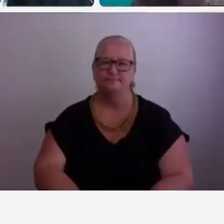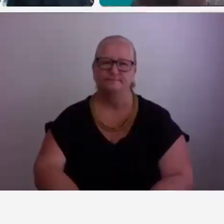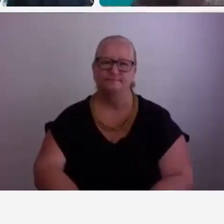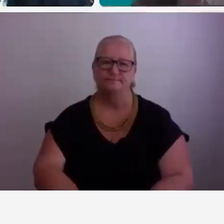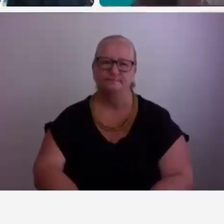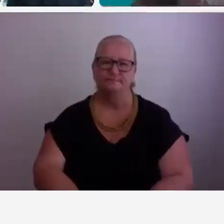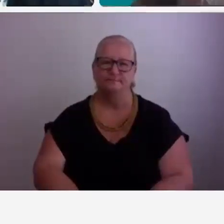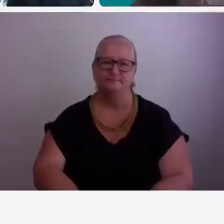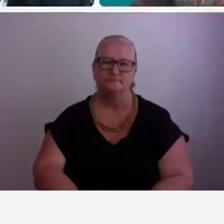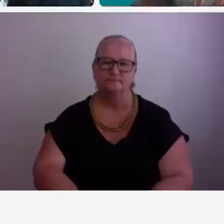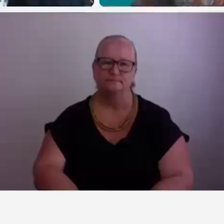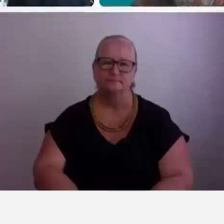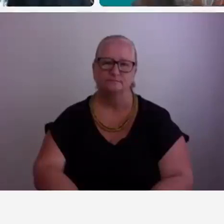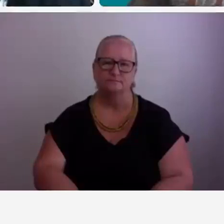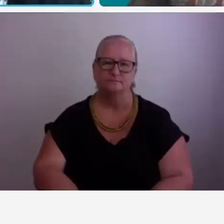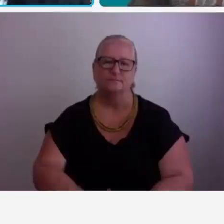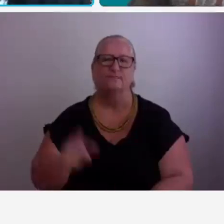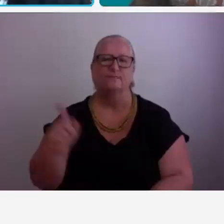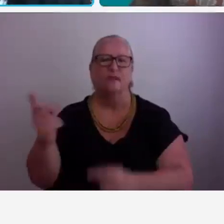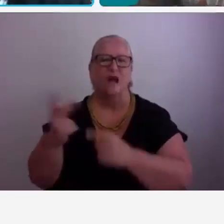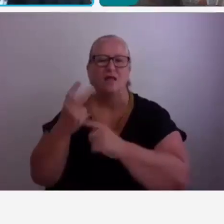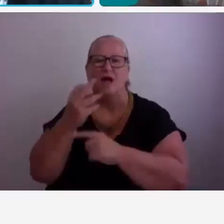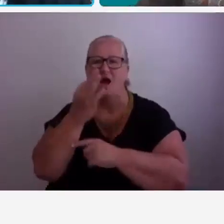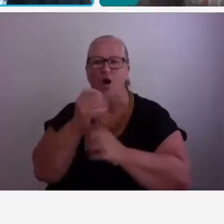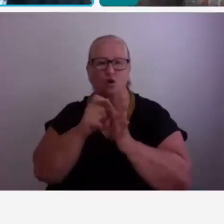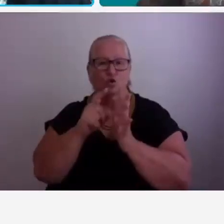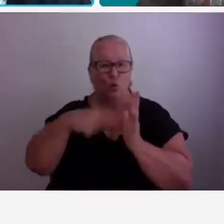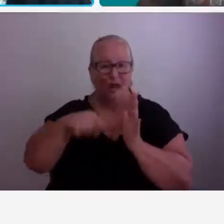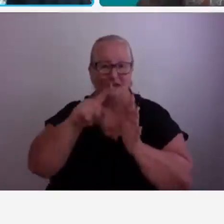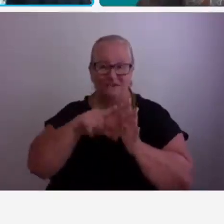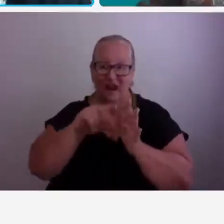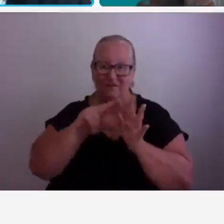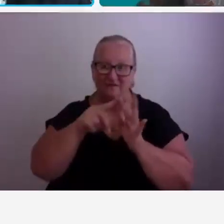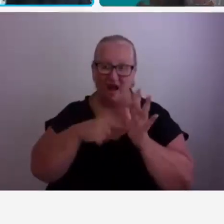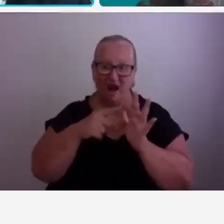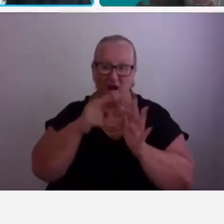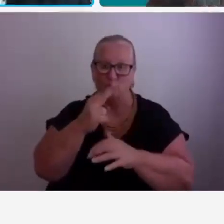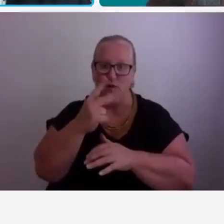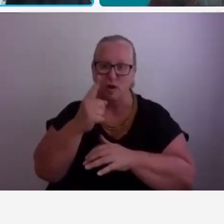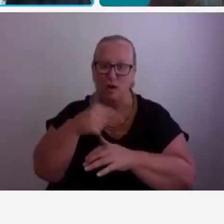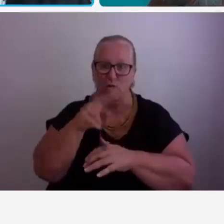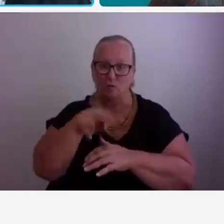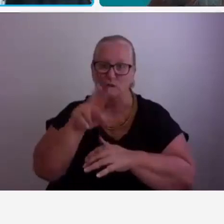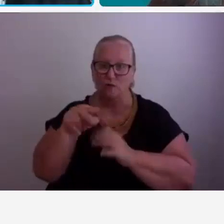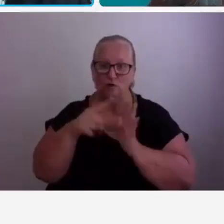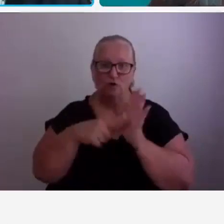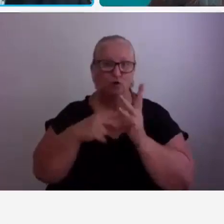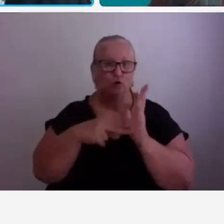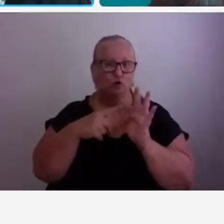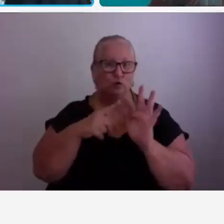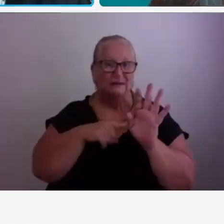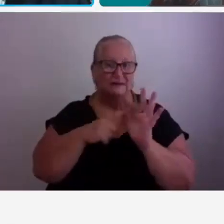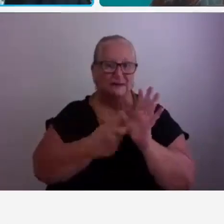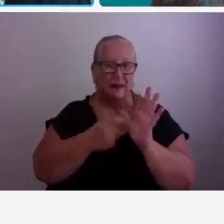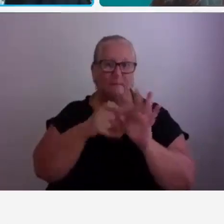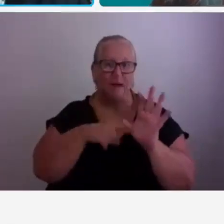And Salia asked, do we still file the 21-22 June year end results by the